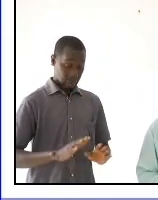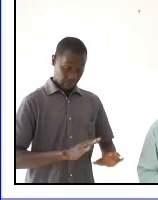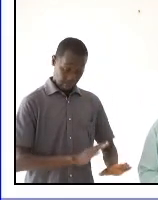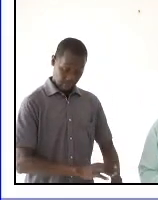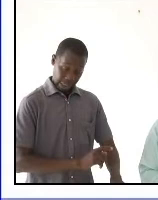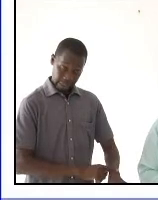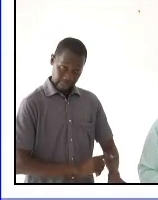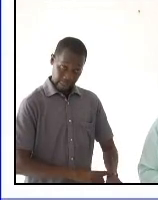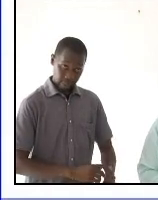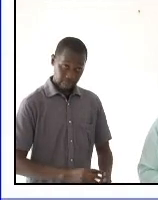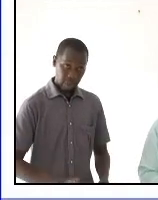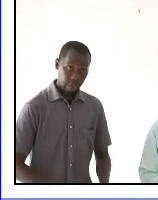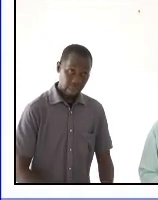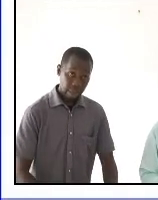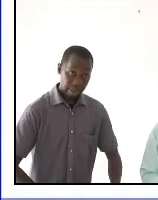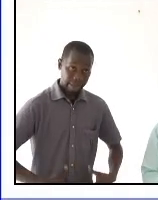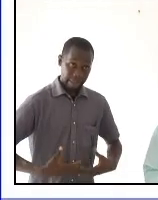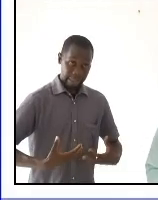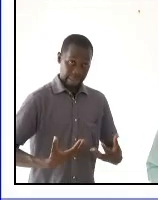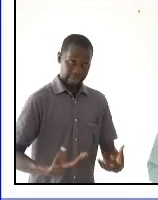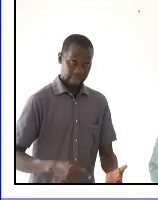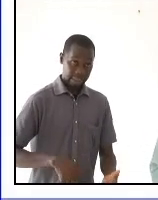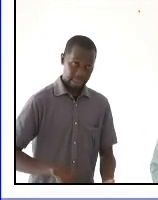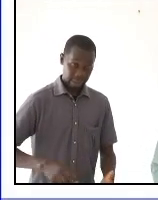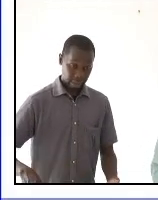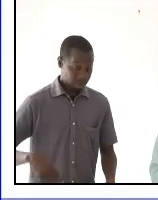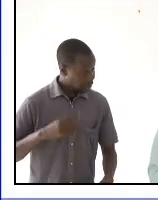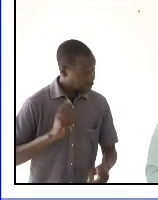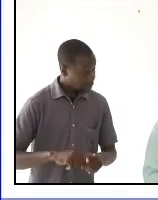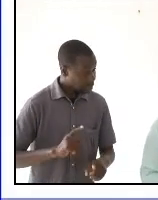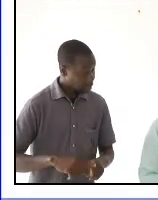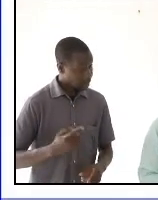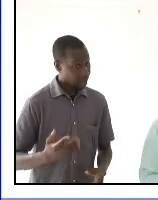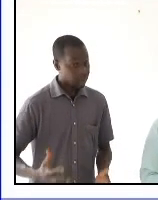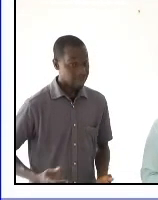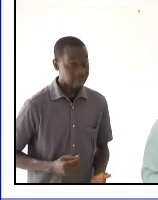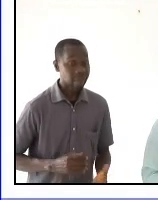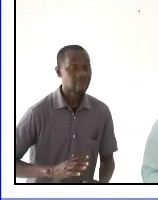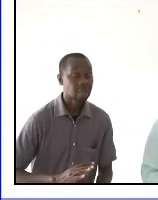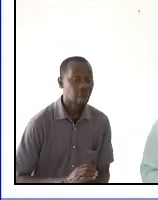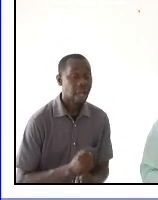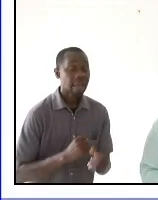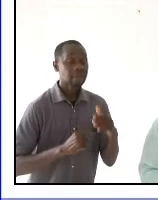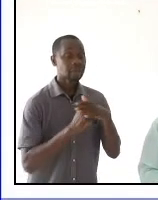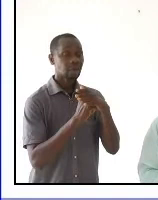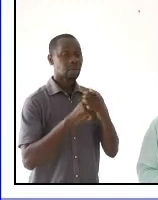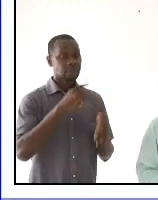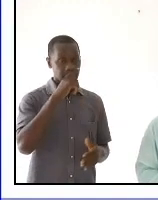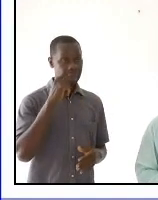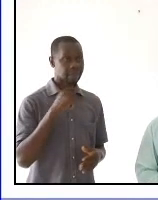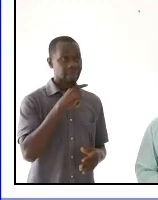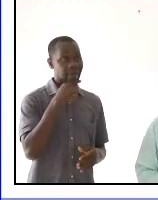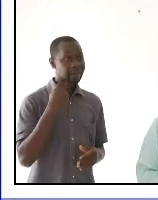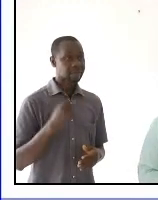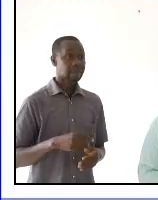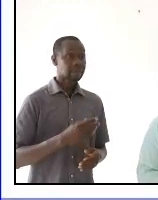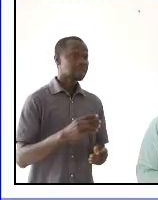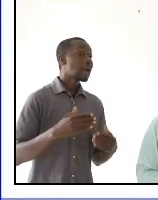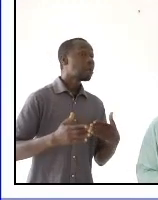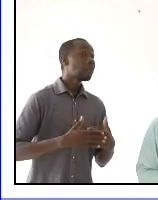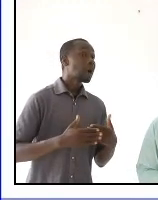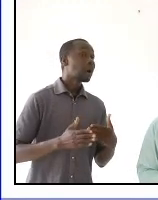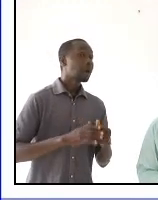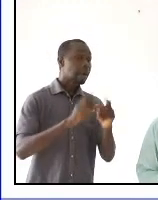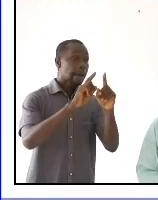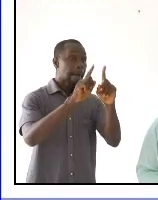the placenta to come out. In some instances, assistance has to be given. So again, more pictures to show